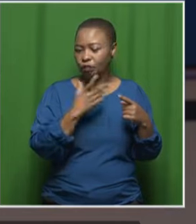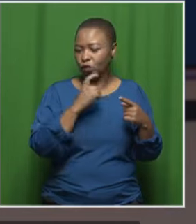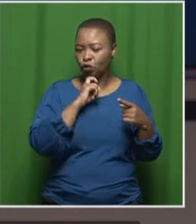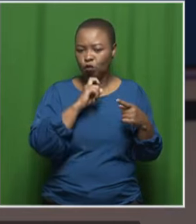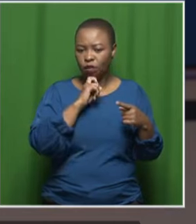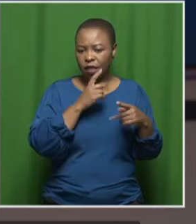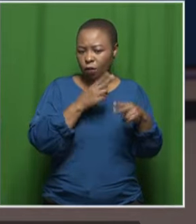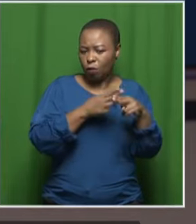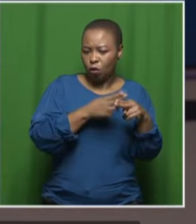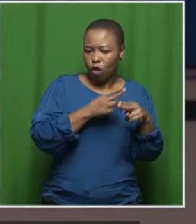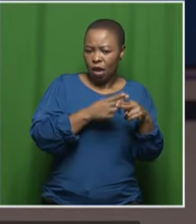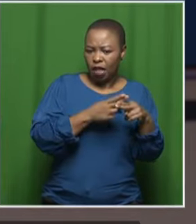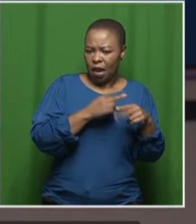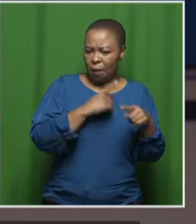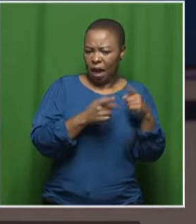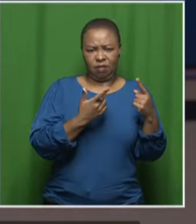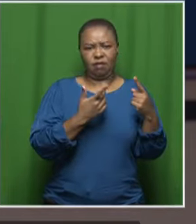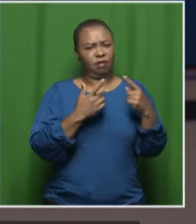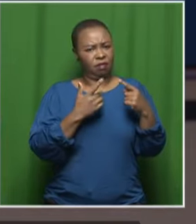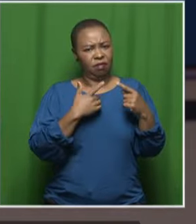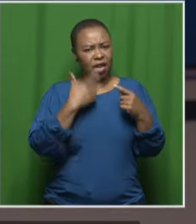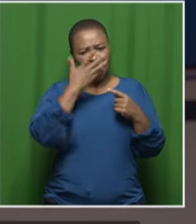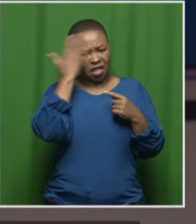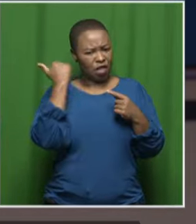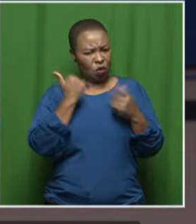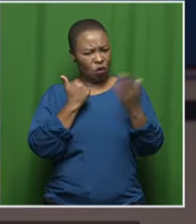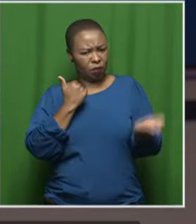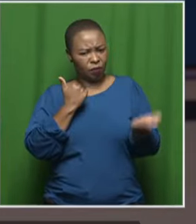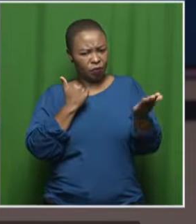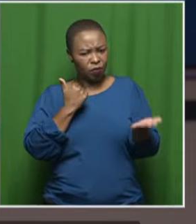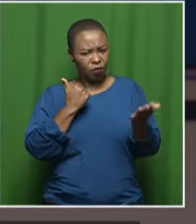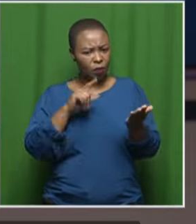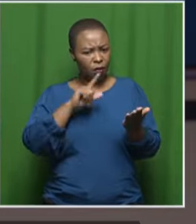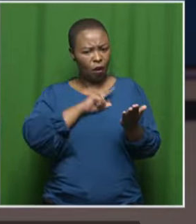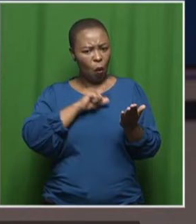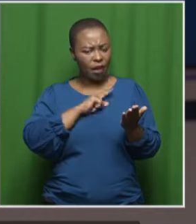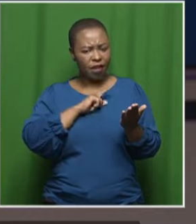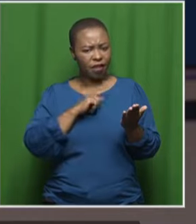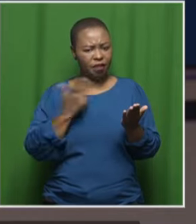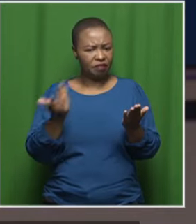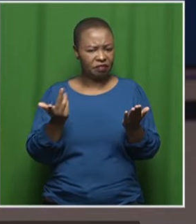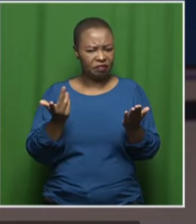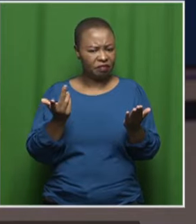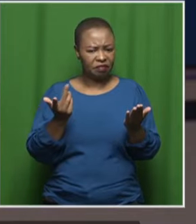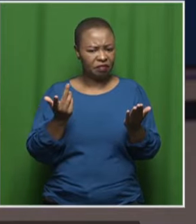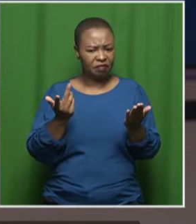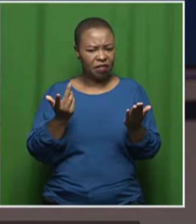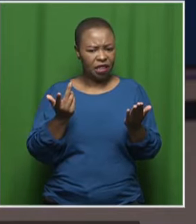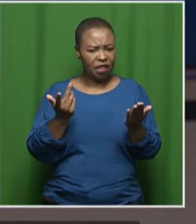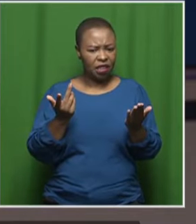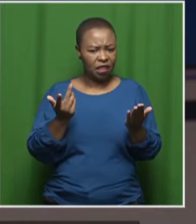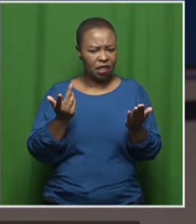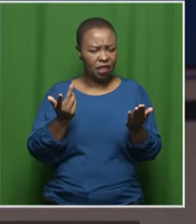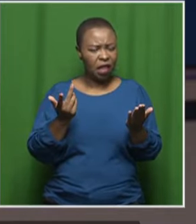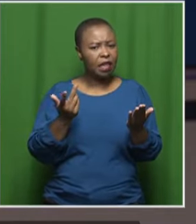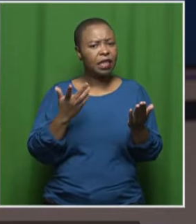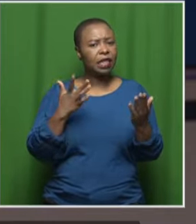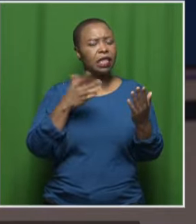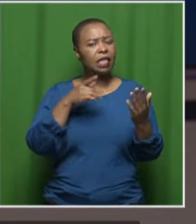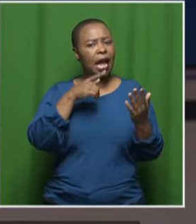into some other person that I couldn't recognize, because she couldn't fathom how she could make me use her